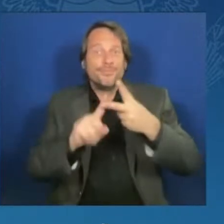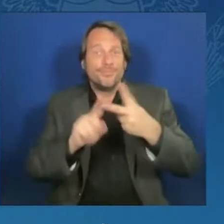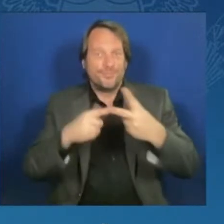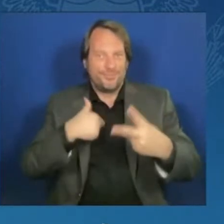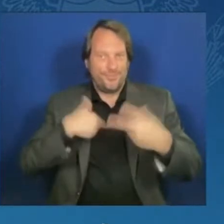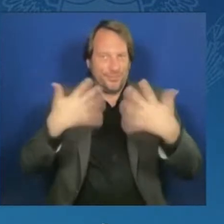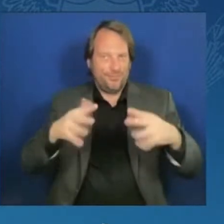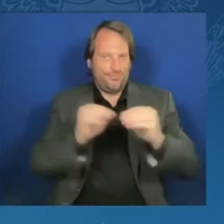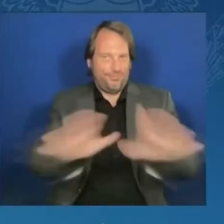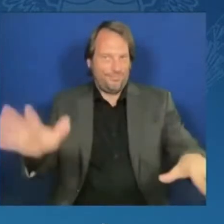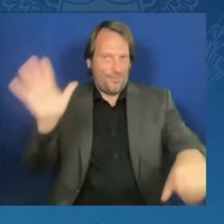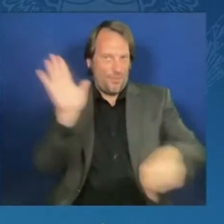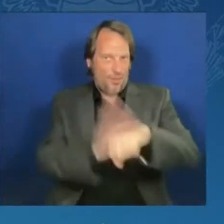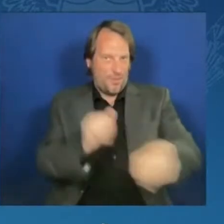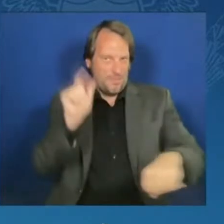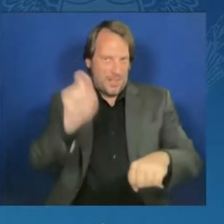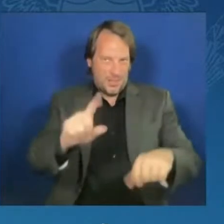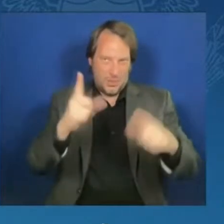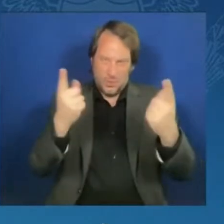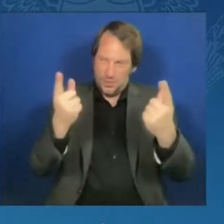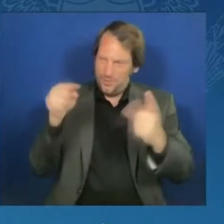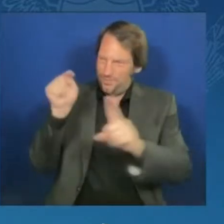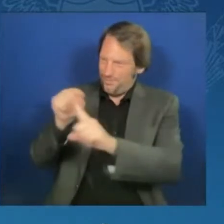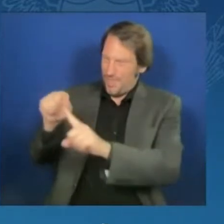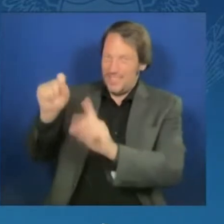asked the governor of Kentucky to be here,